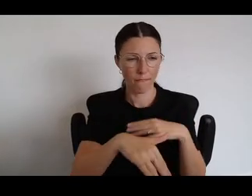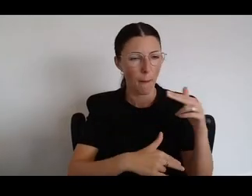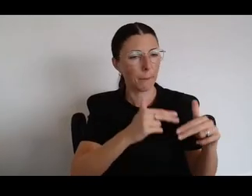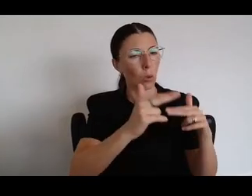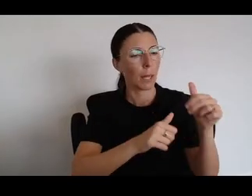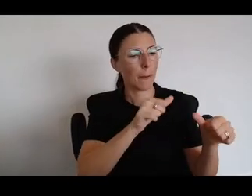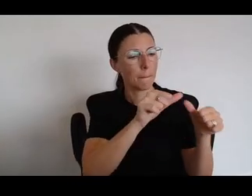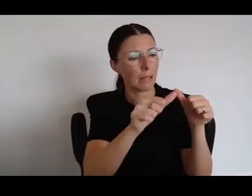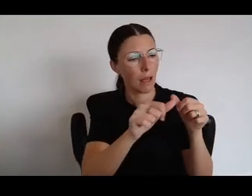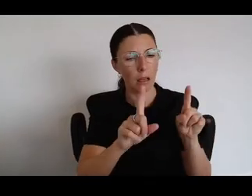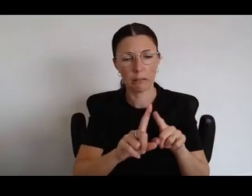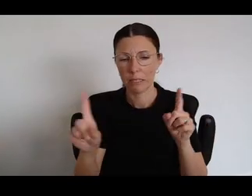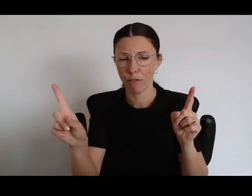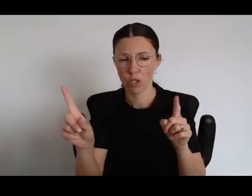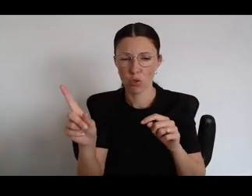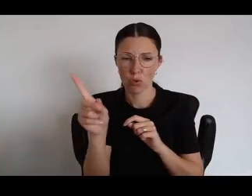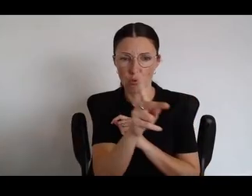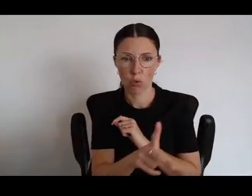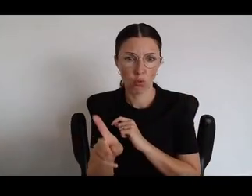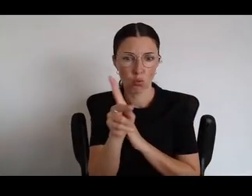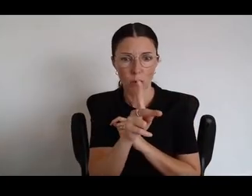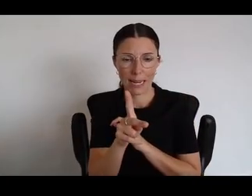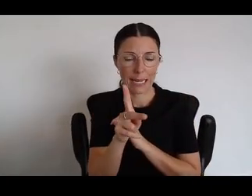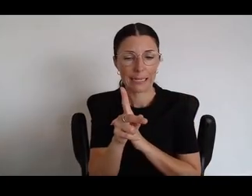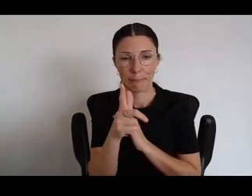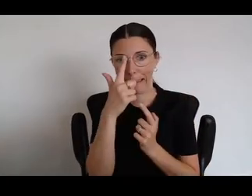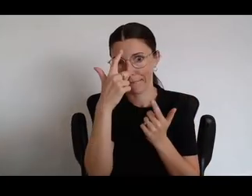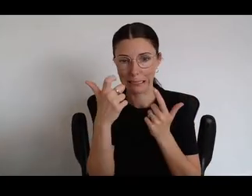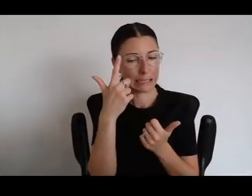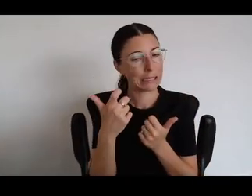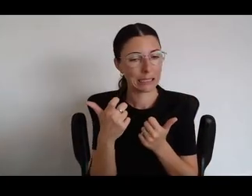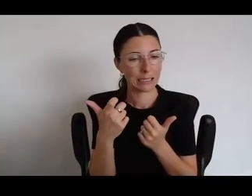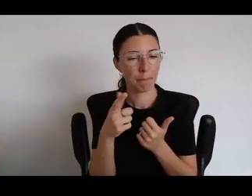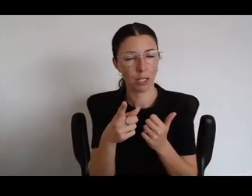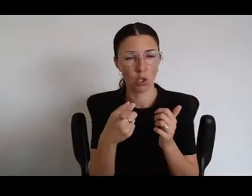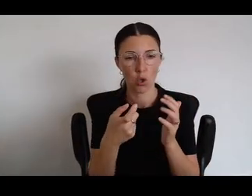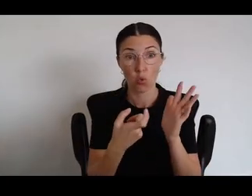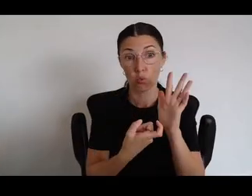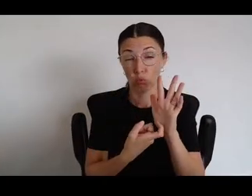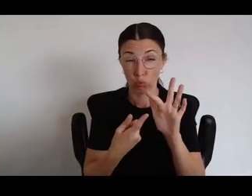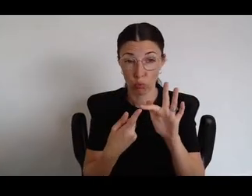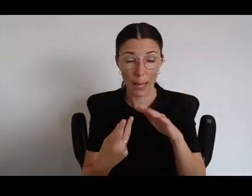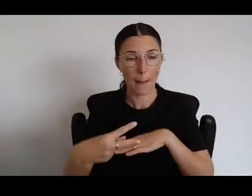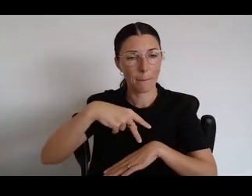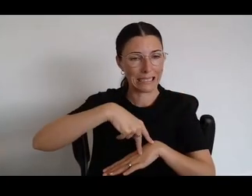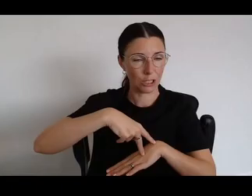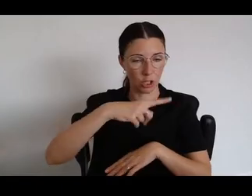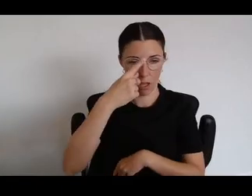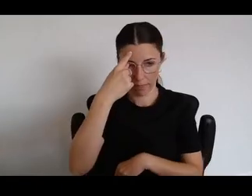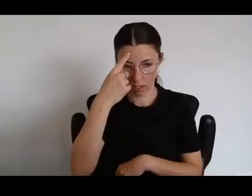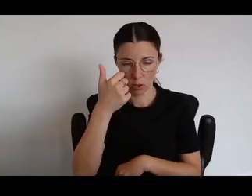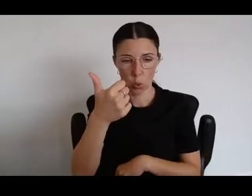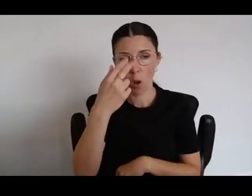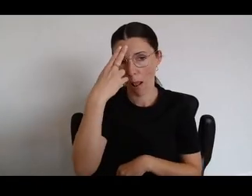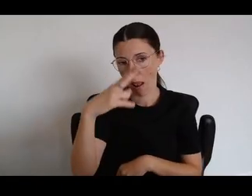and reimagining, reinventing, all sorts of things. But this repositioning, I think, is a good title for